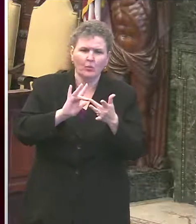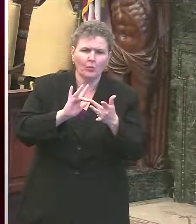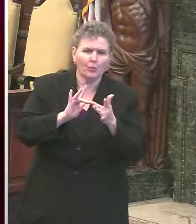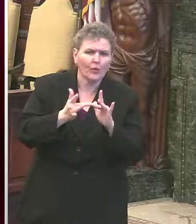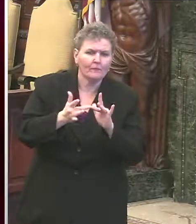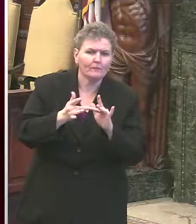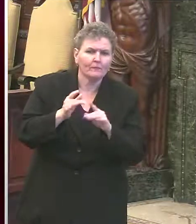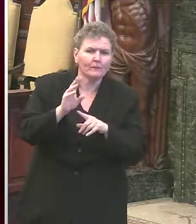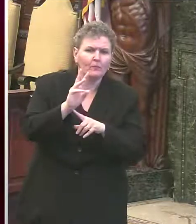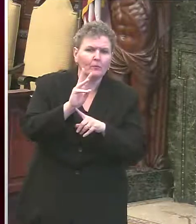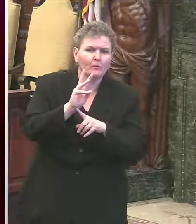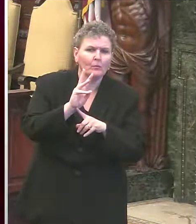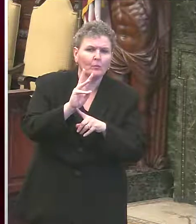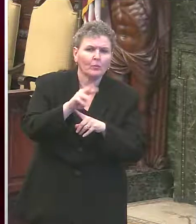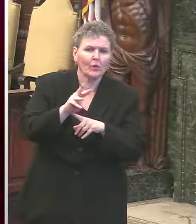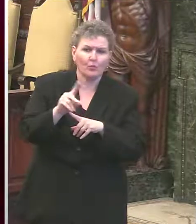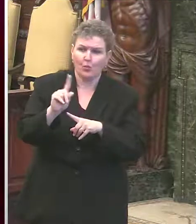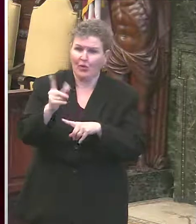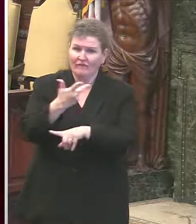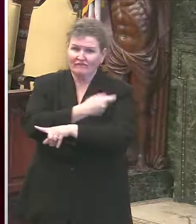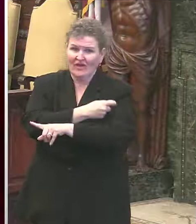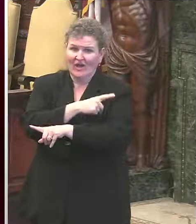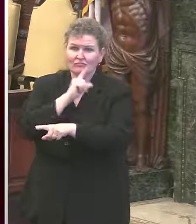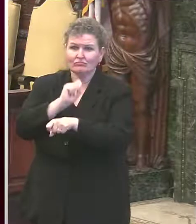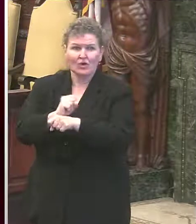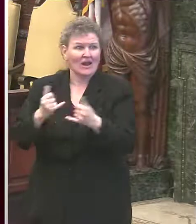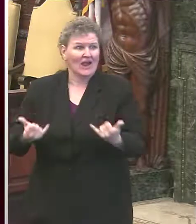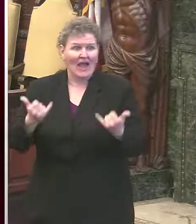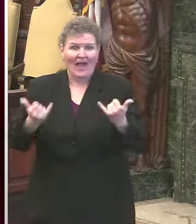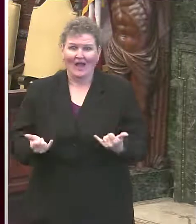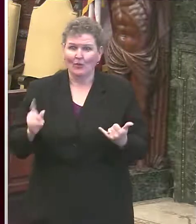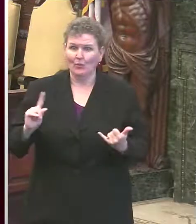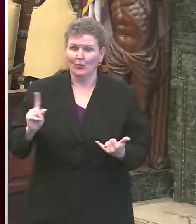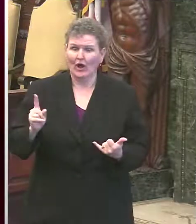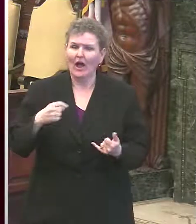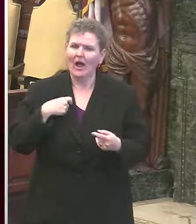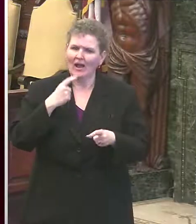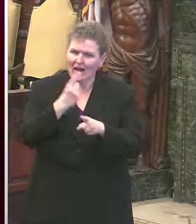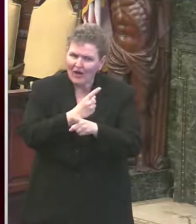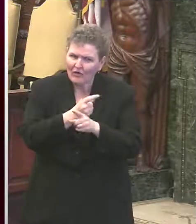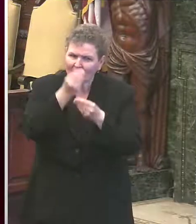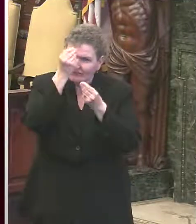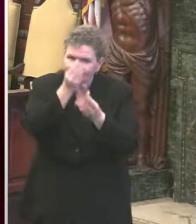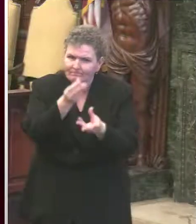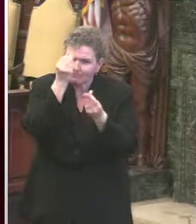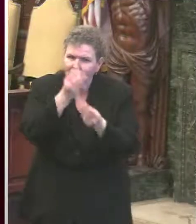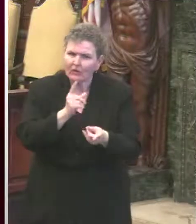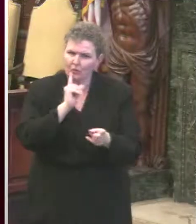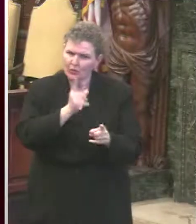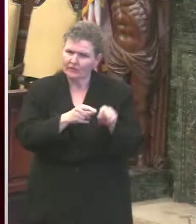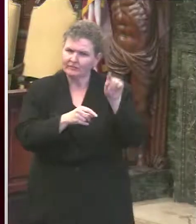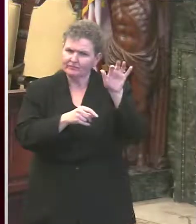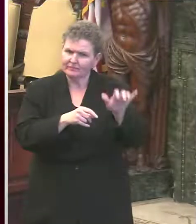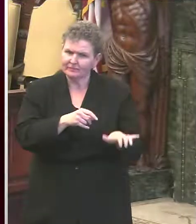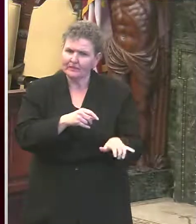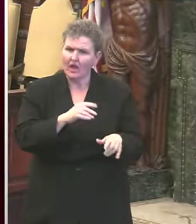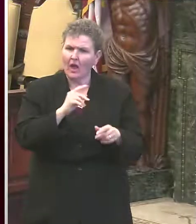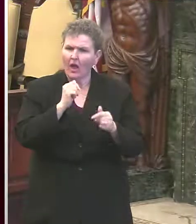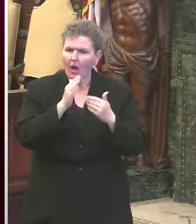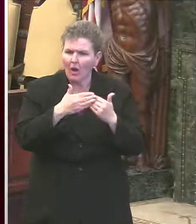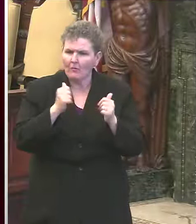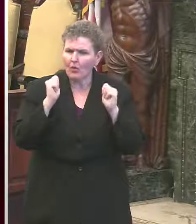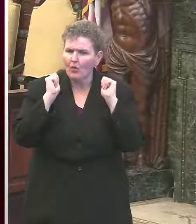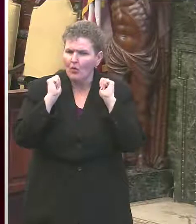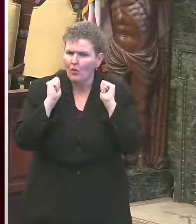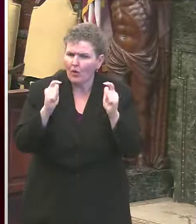where vaccine is available in the city right now, something that would be more accurate. I should point out, though, that almost all the sites, the vaccination is by